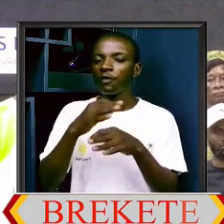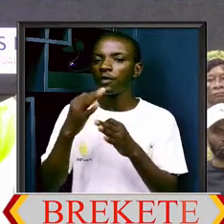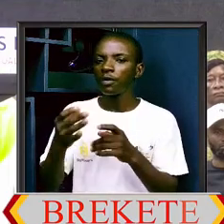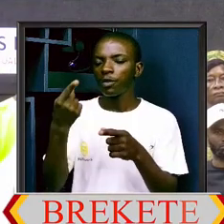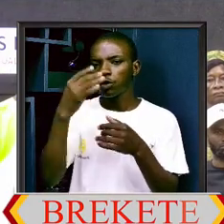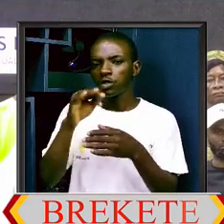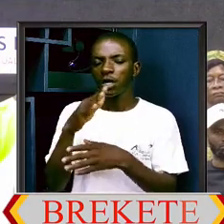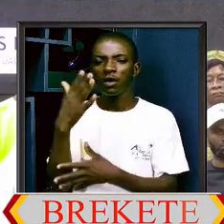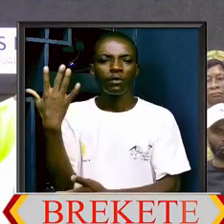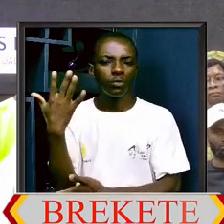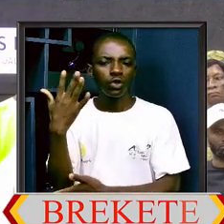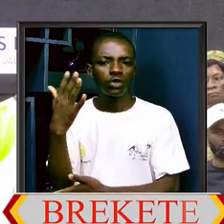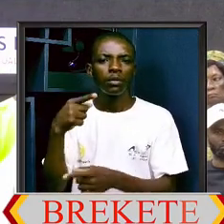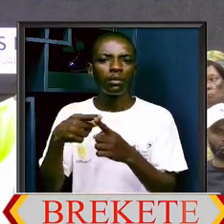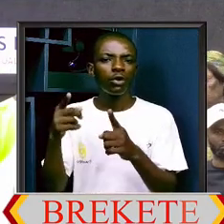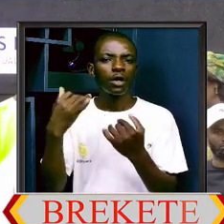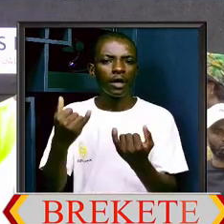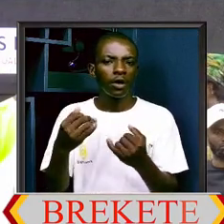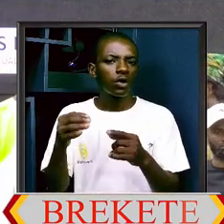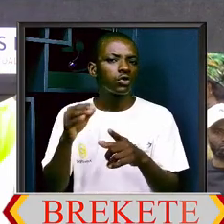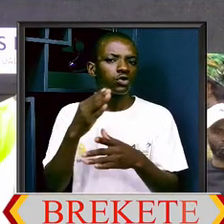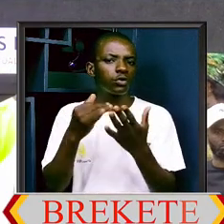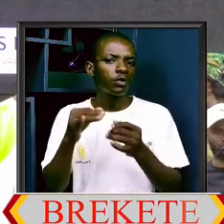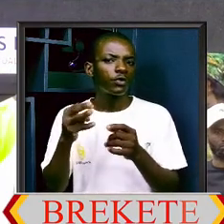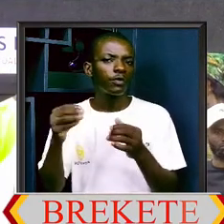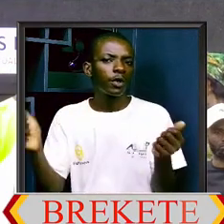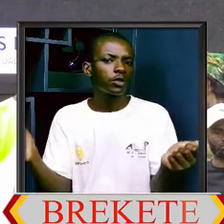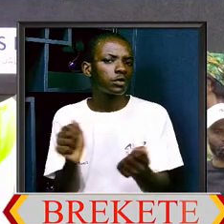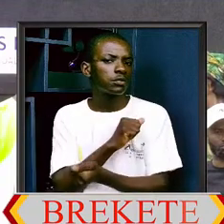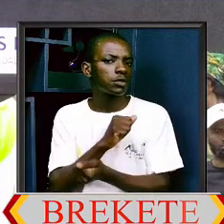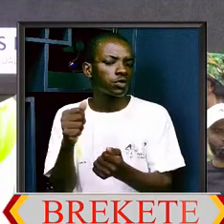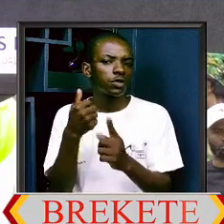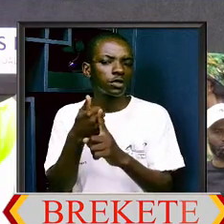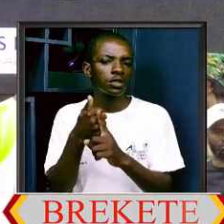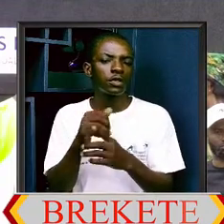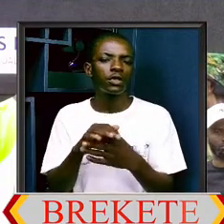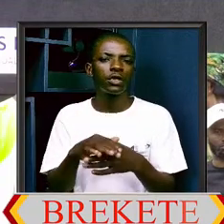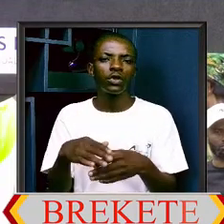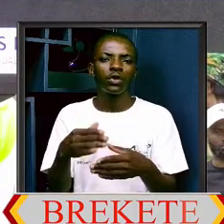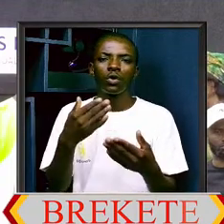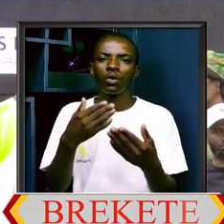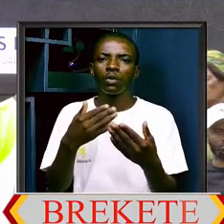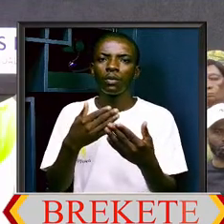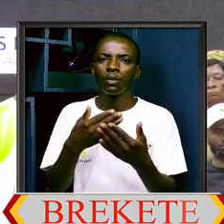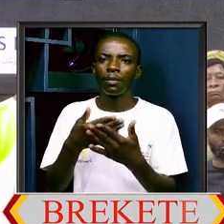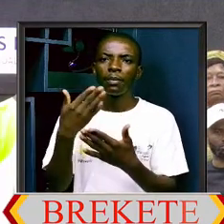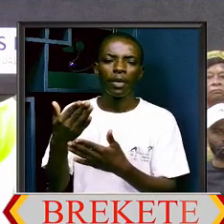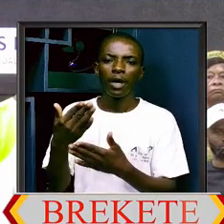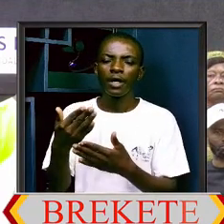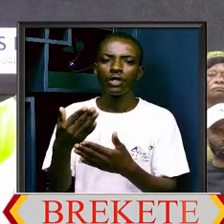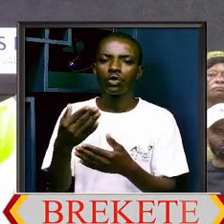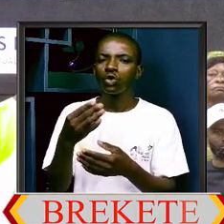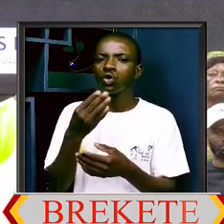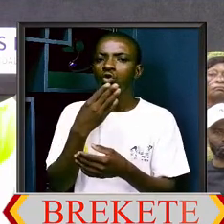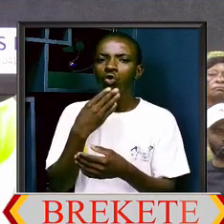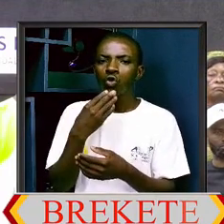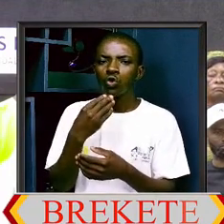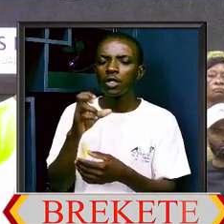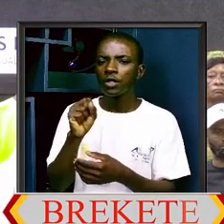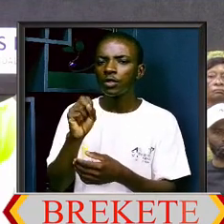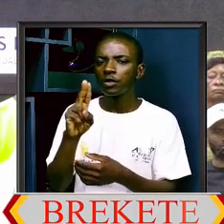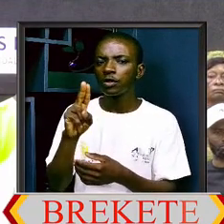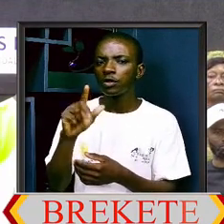now them now them but now them twoo some of them don't spoil you go buy now sugar the Melt mixed with honey